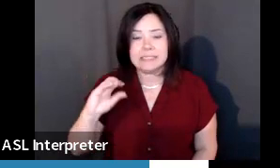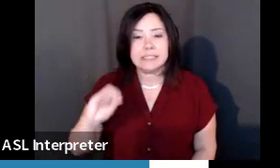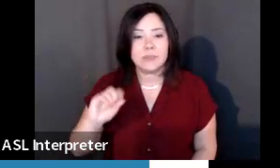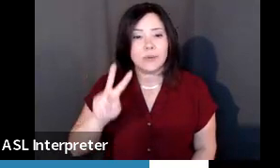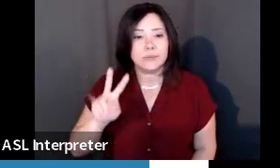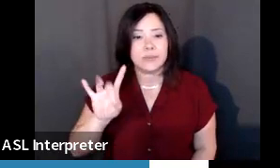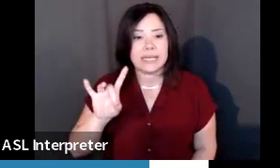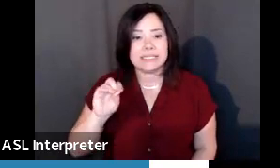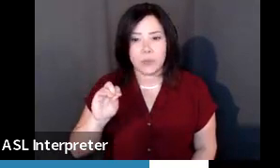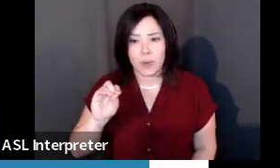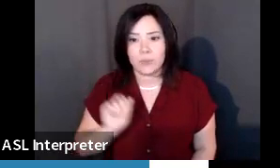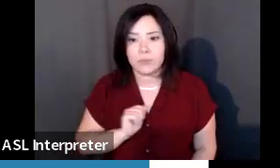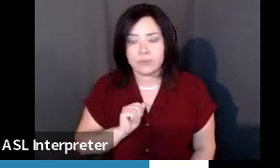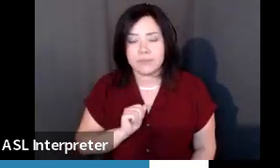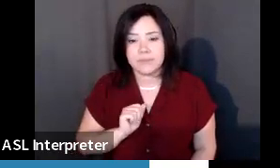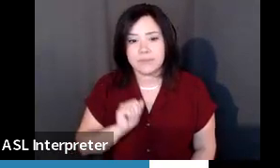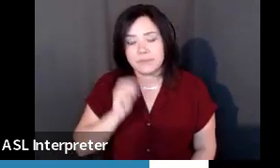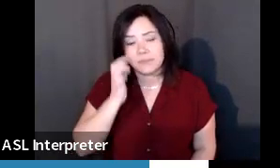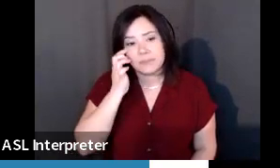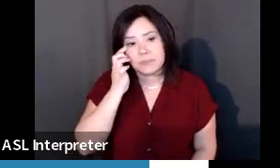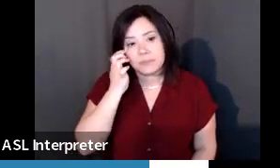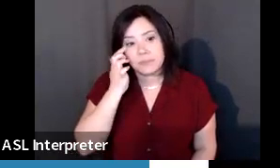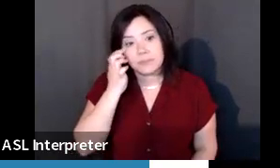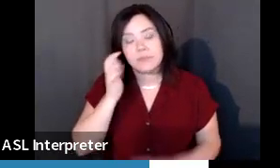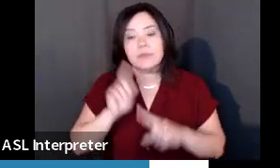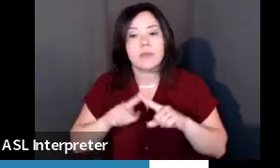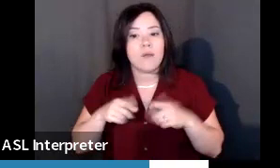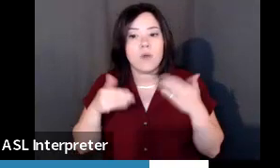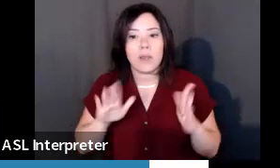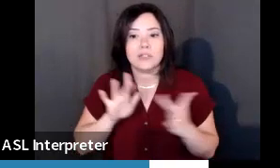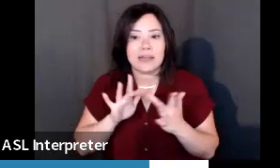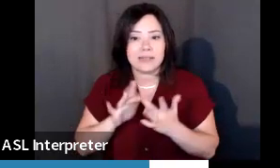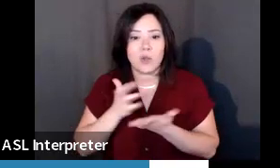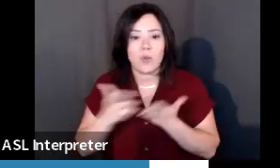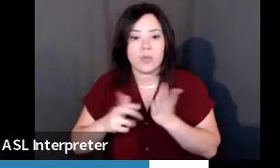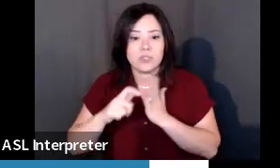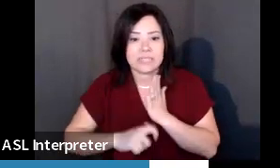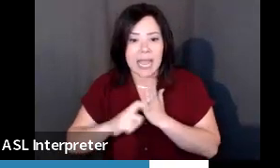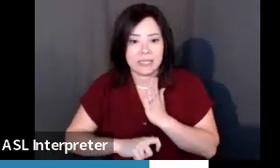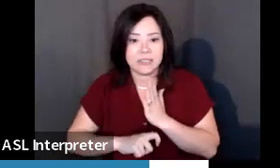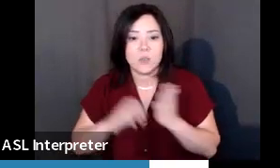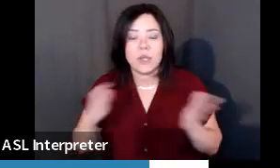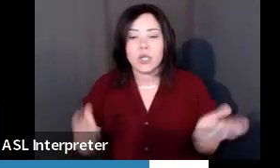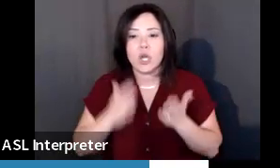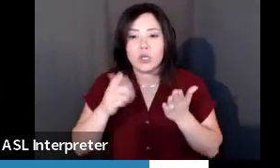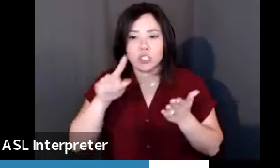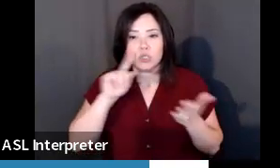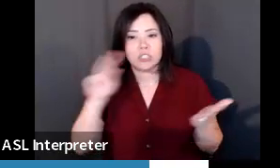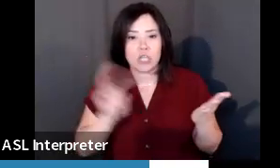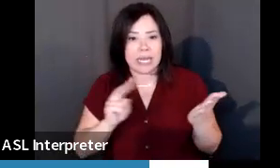800-578-0280. And then all of the ways to connect with us are in that resource guide. So we encourage you to check that out.